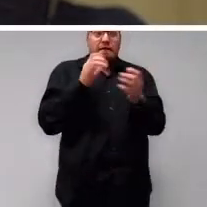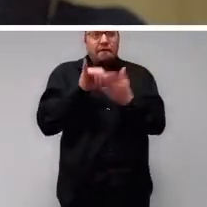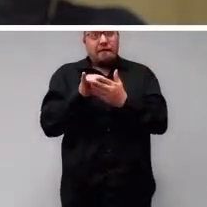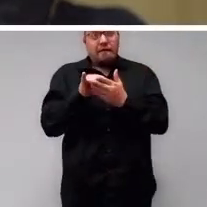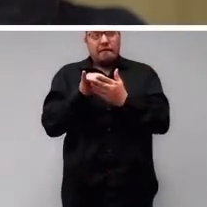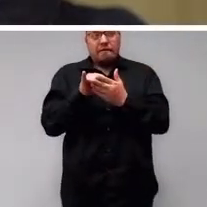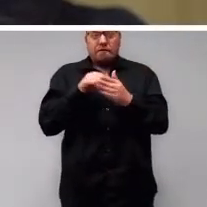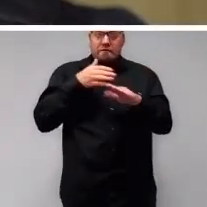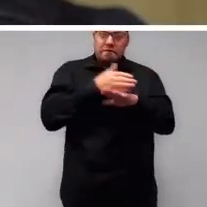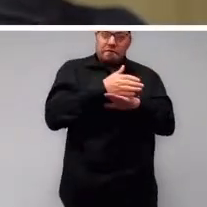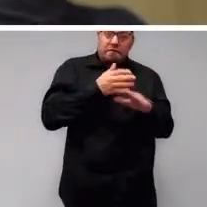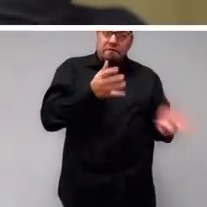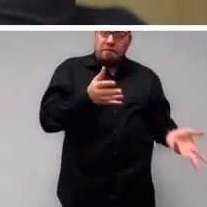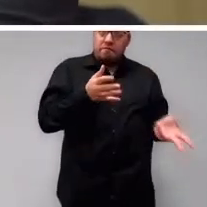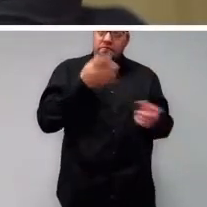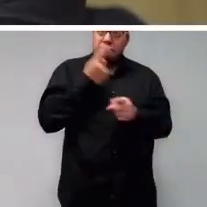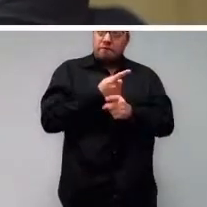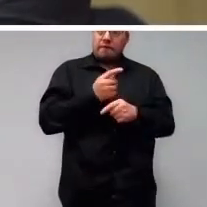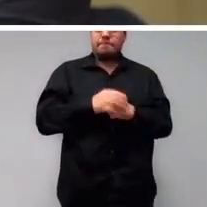be right.